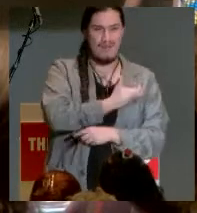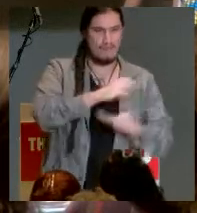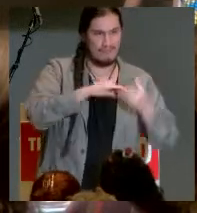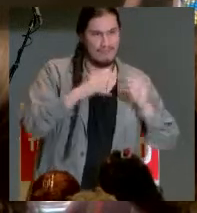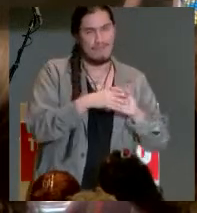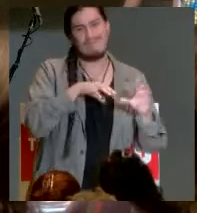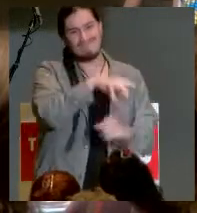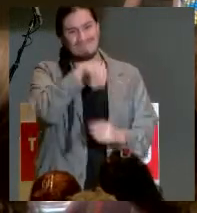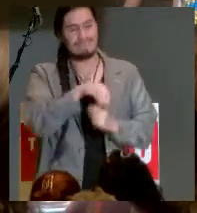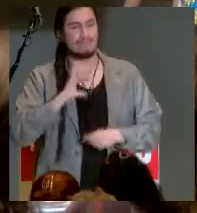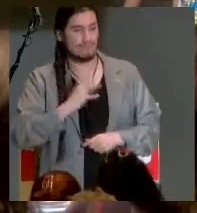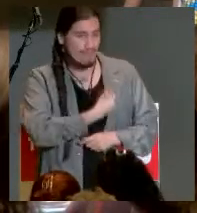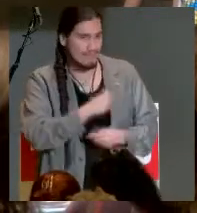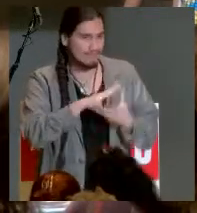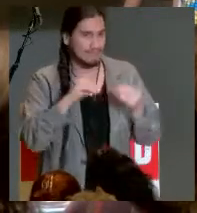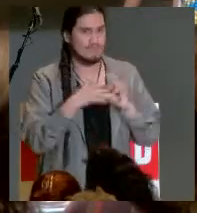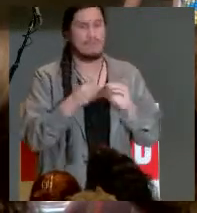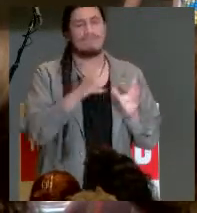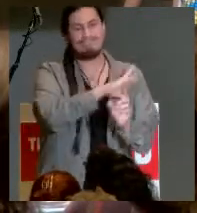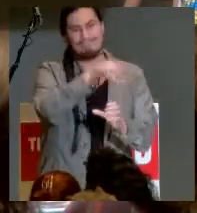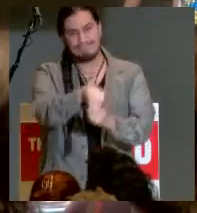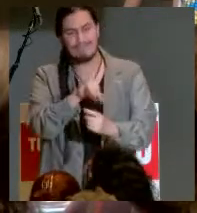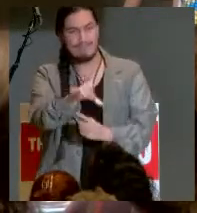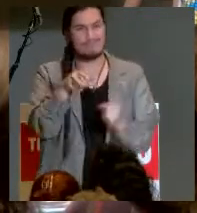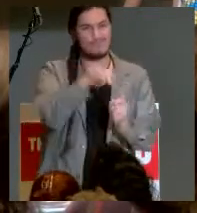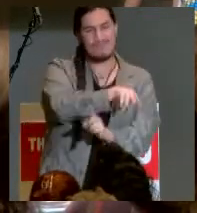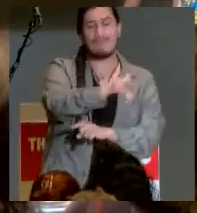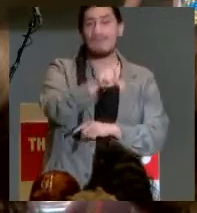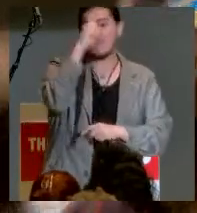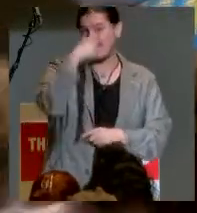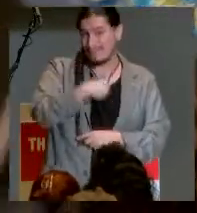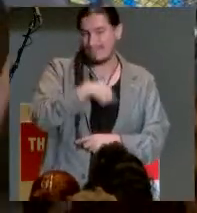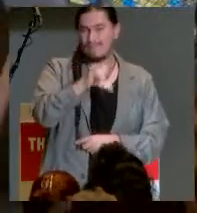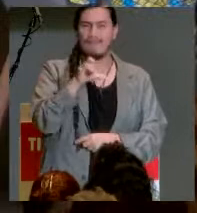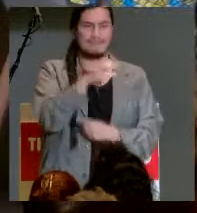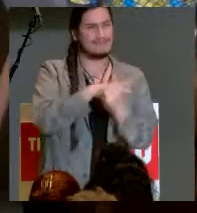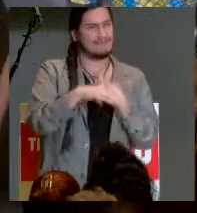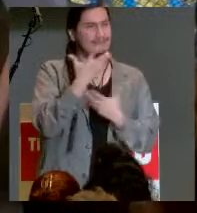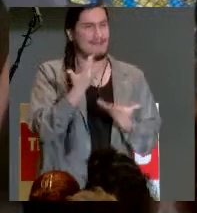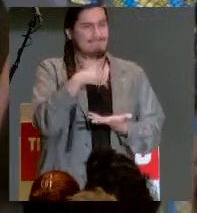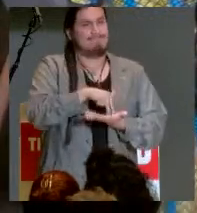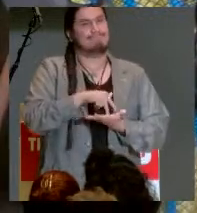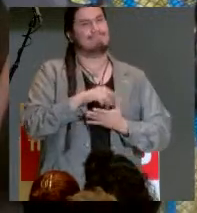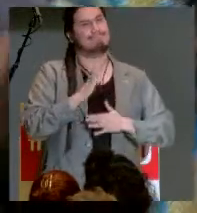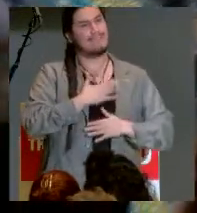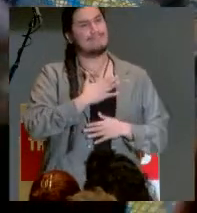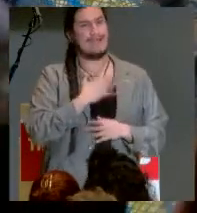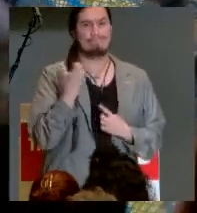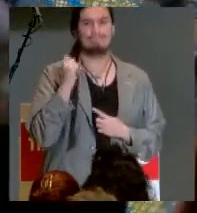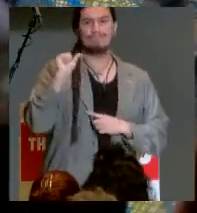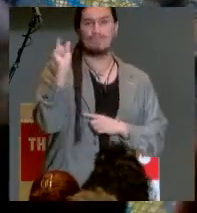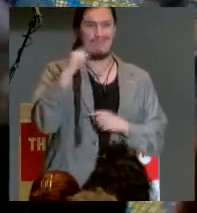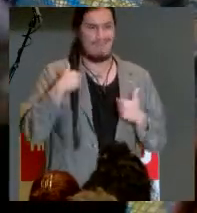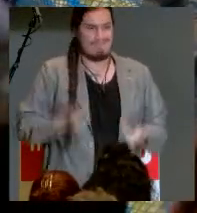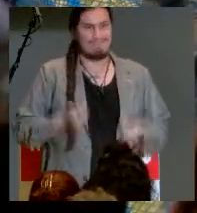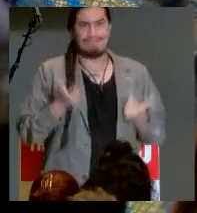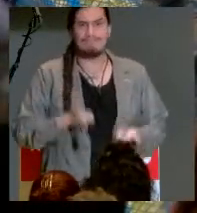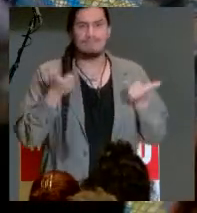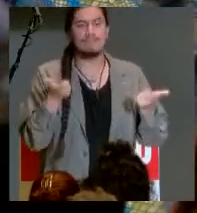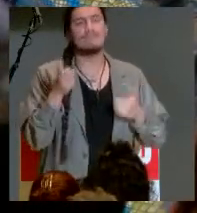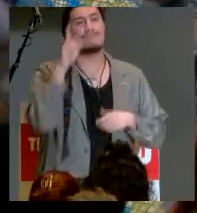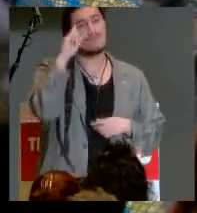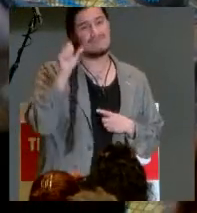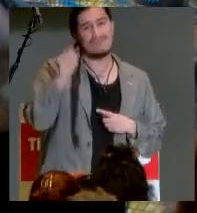trans narrative. And so I think for me, that's the space that I stand. Like, that's my stance. That's where I exist. And for